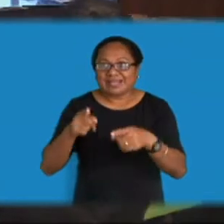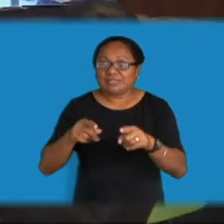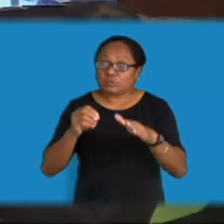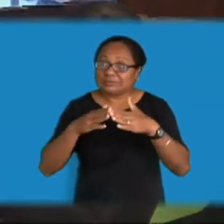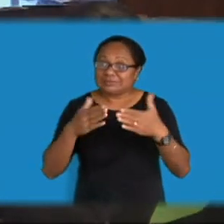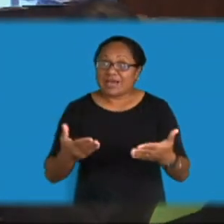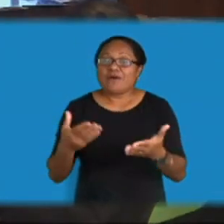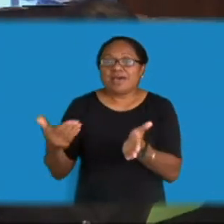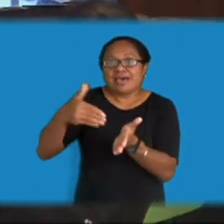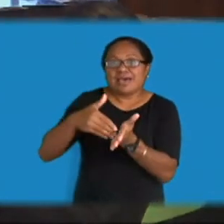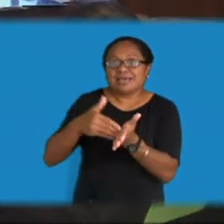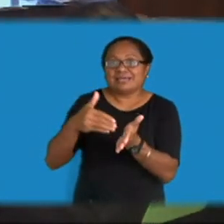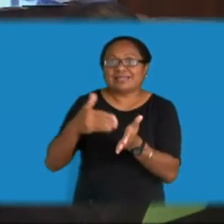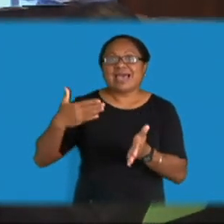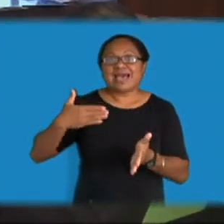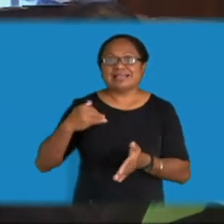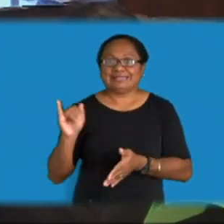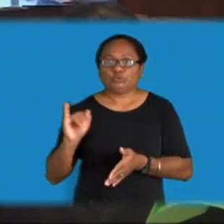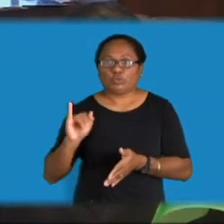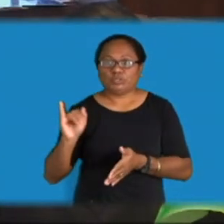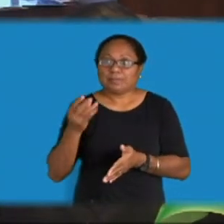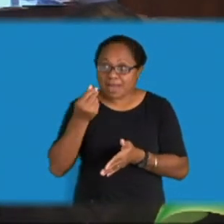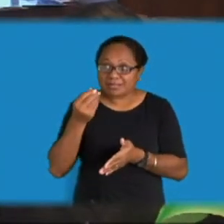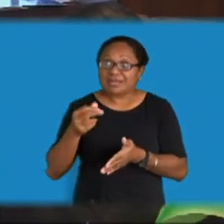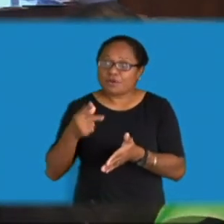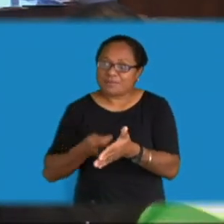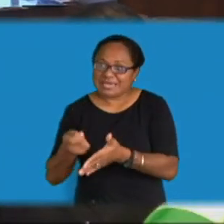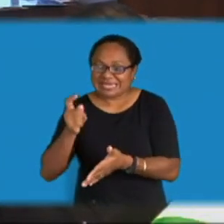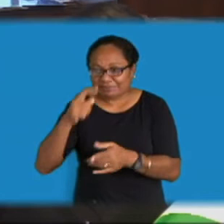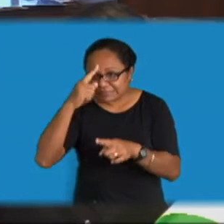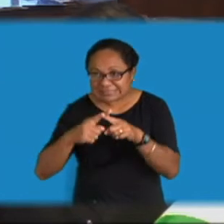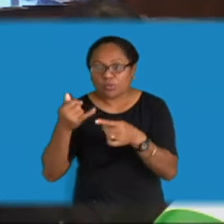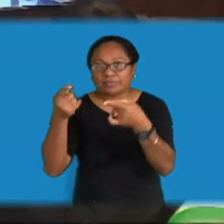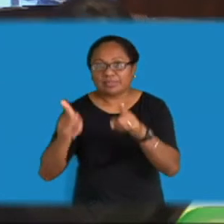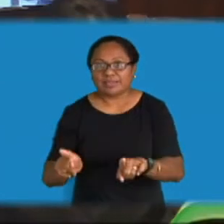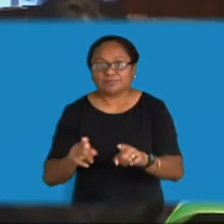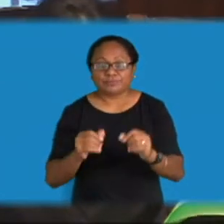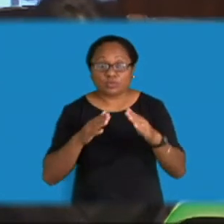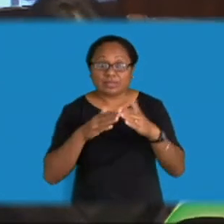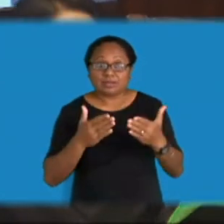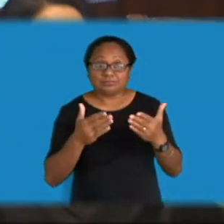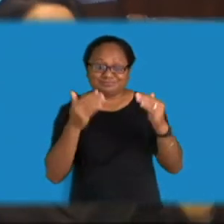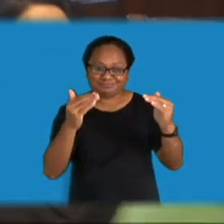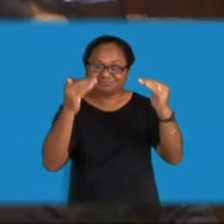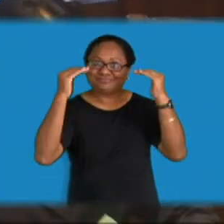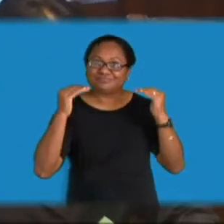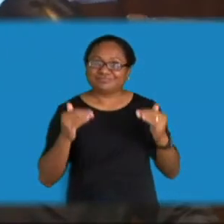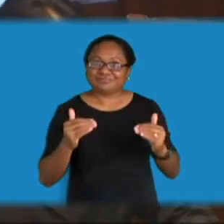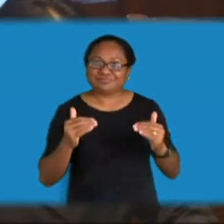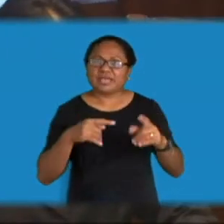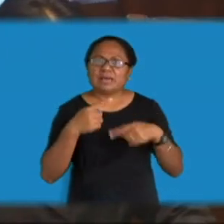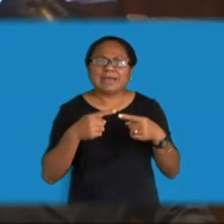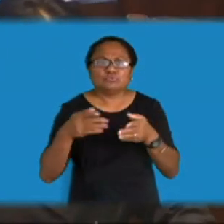the health insurance cover for workers. Madam Speaker, just moving on to concerns raised on river